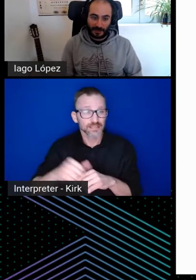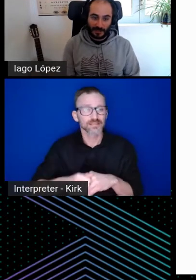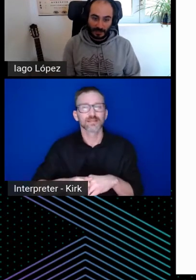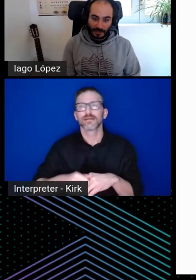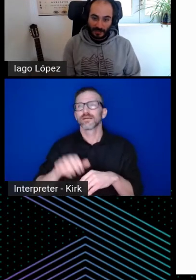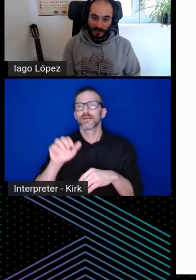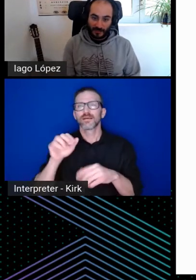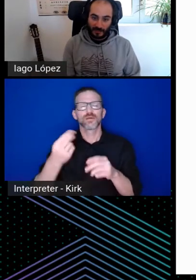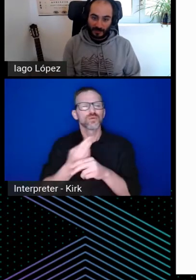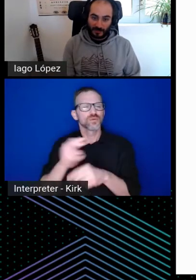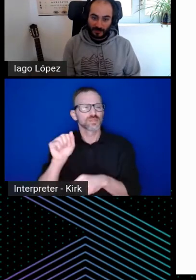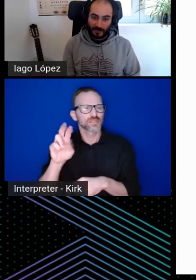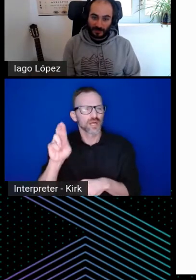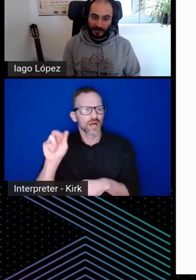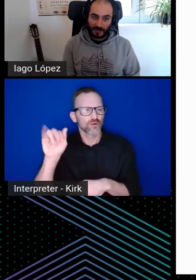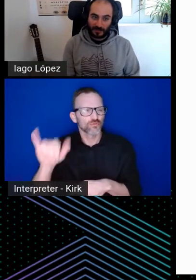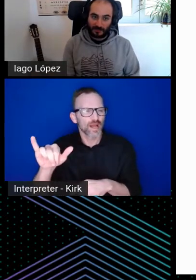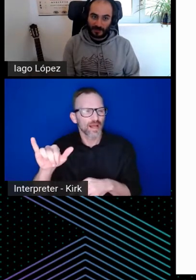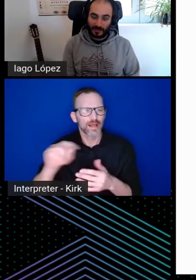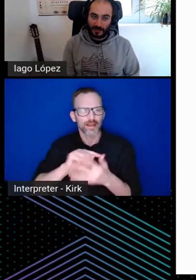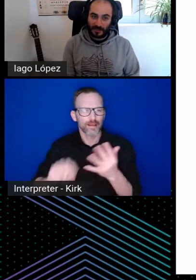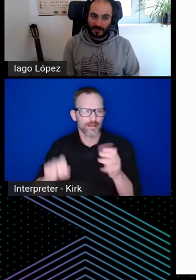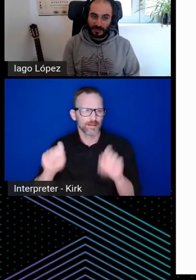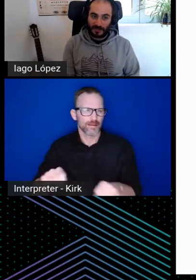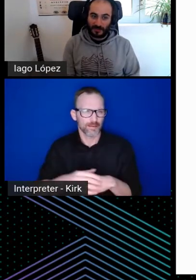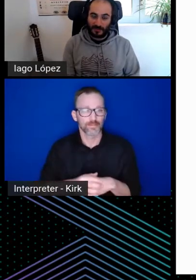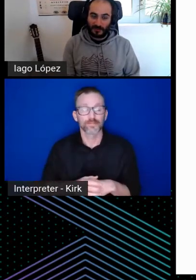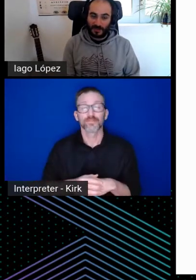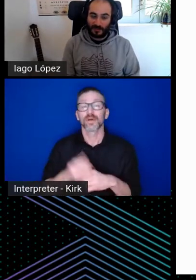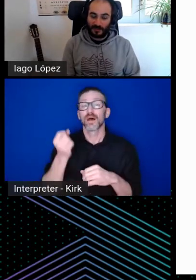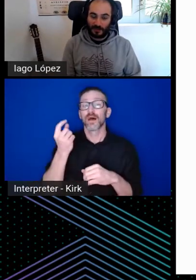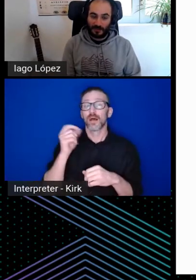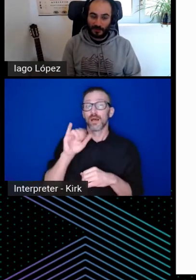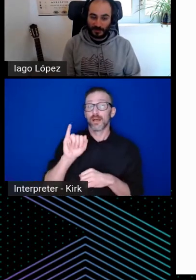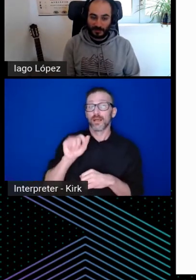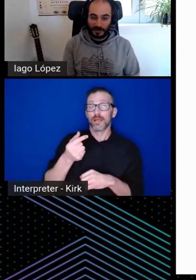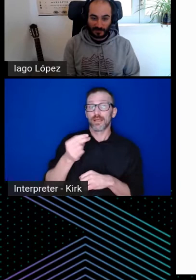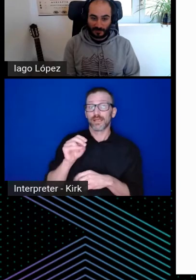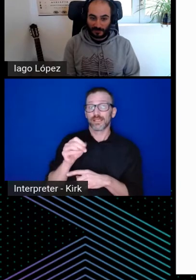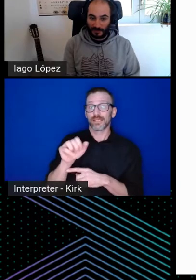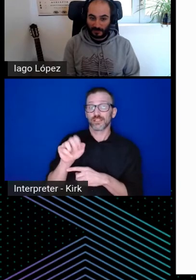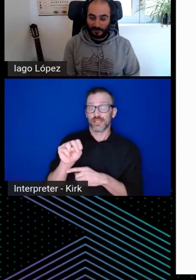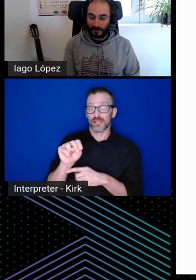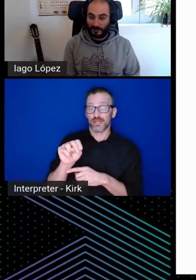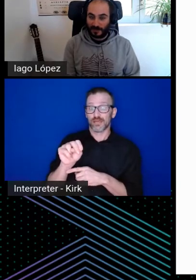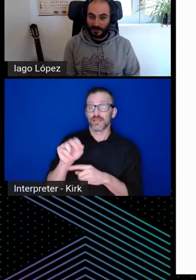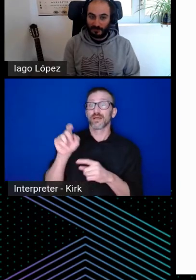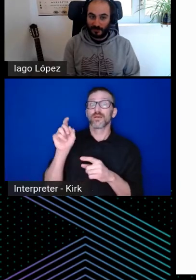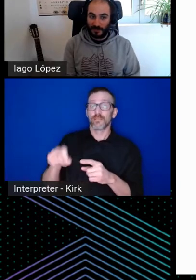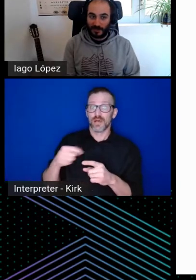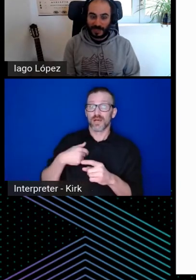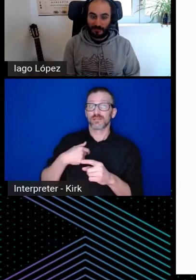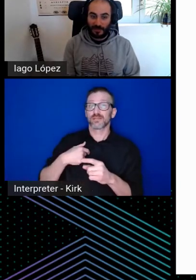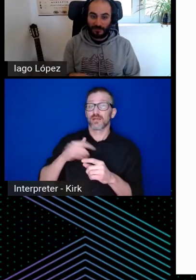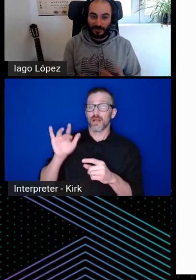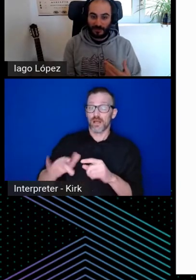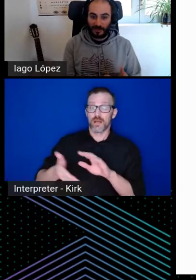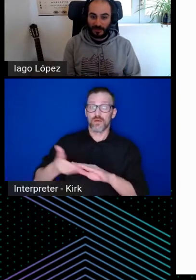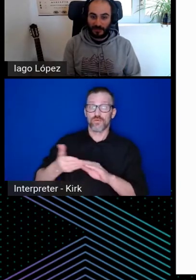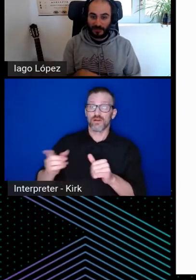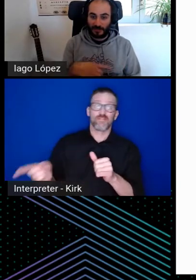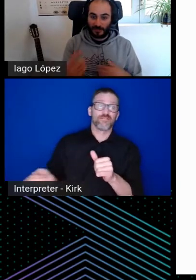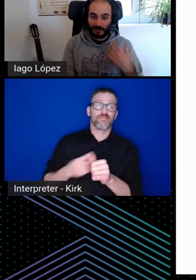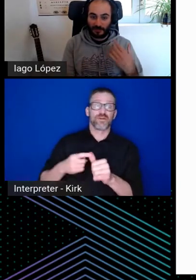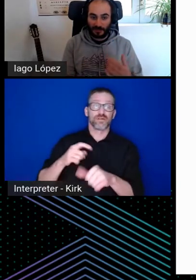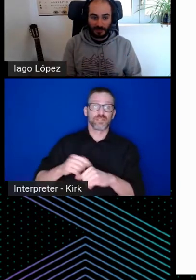that. And the thing is that with Ignition, this only runs on first boot. So the configuration will happen on first boot,